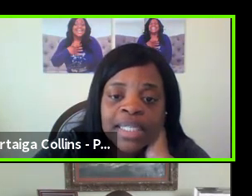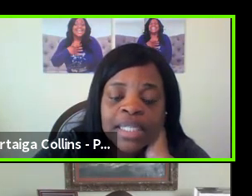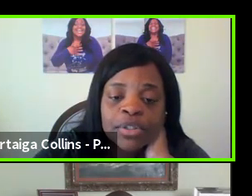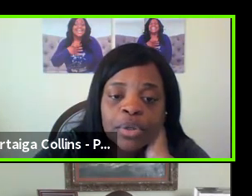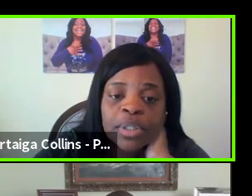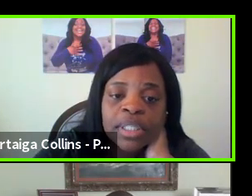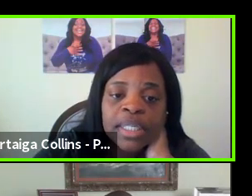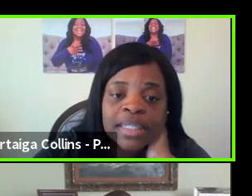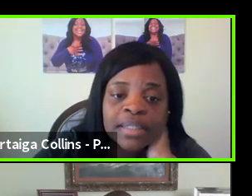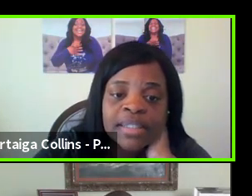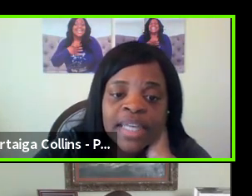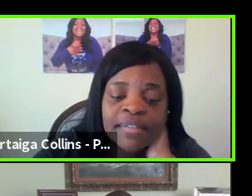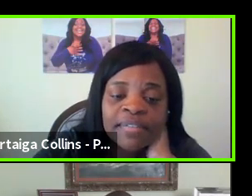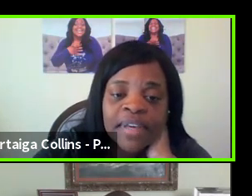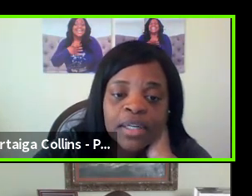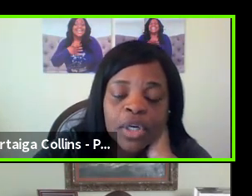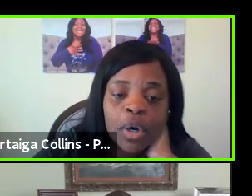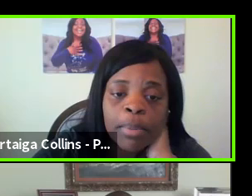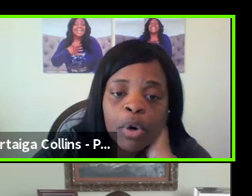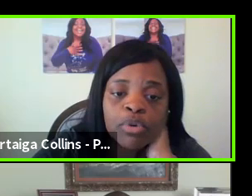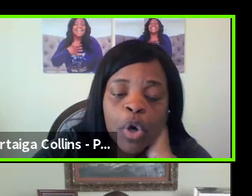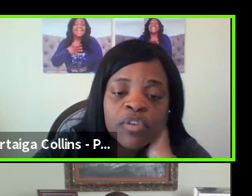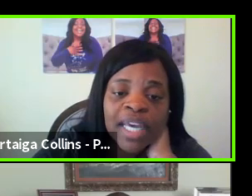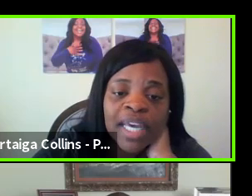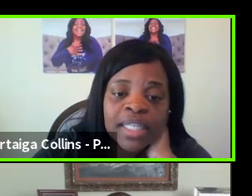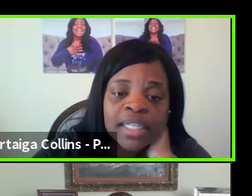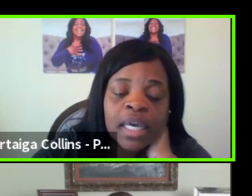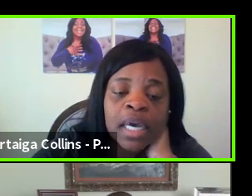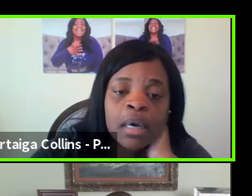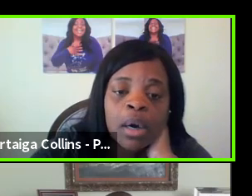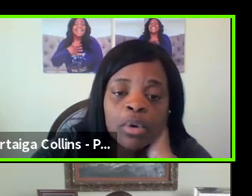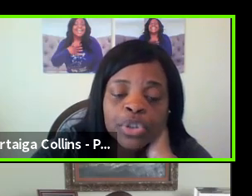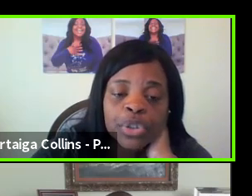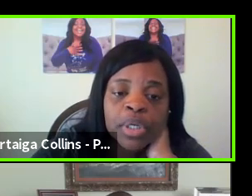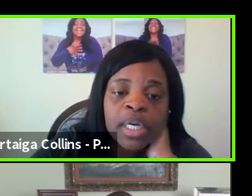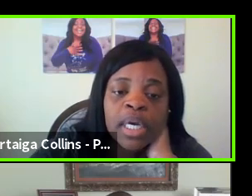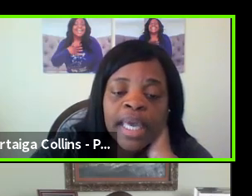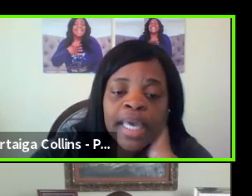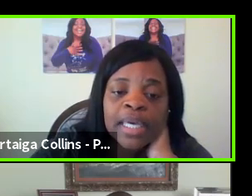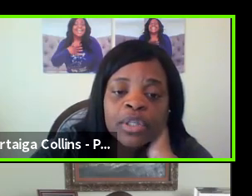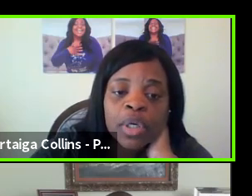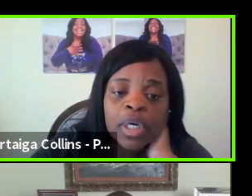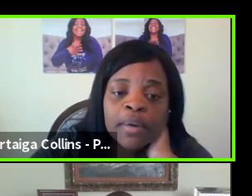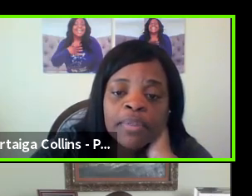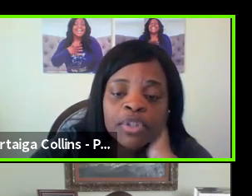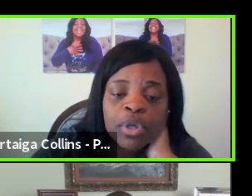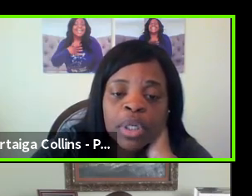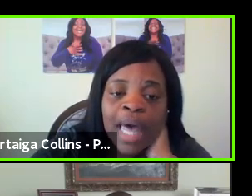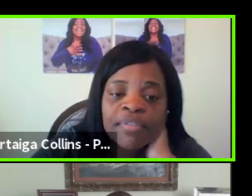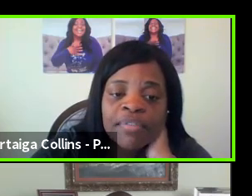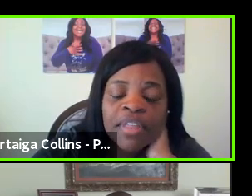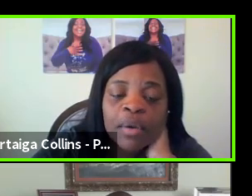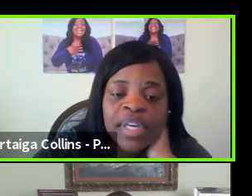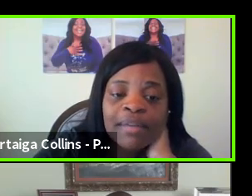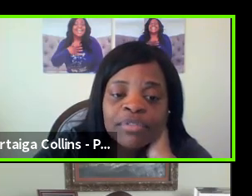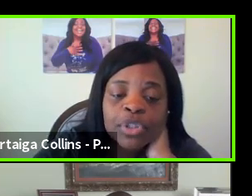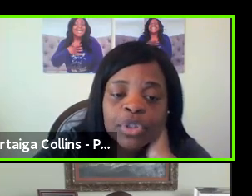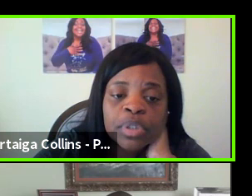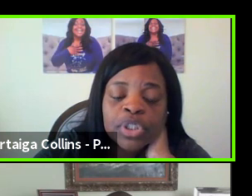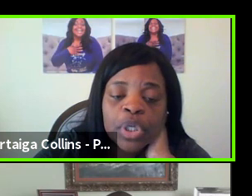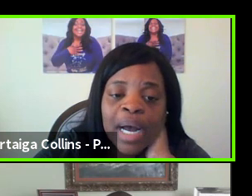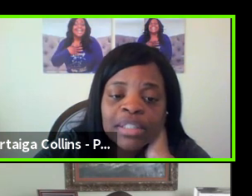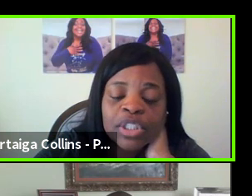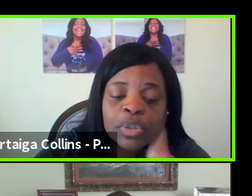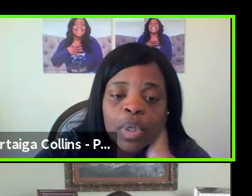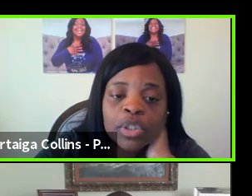deemed not necessarily safe in a post-COVID-19 culture. And there's just a lot of things that we have to